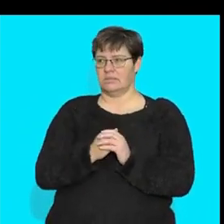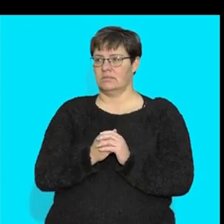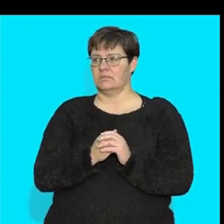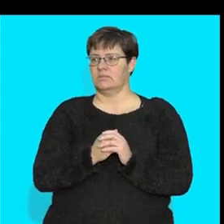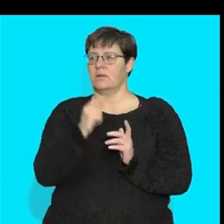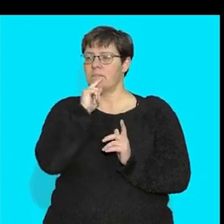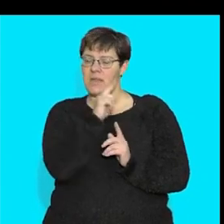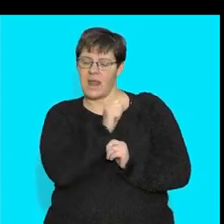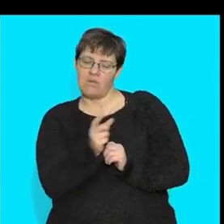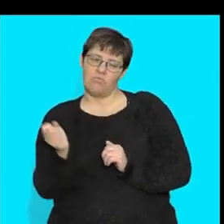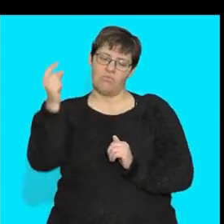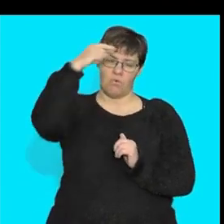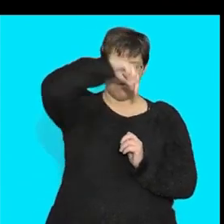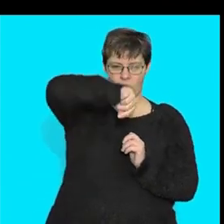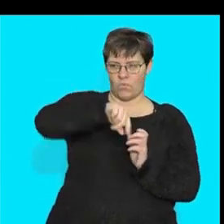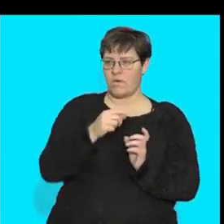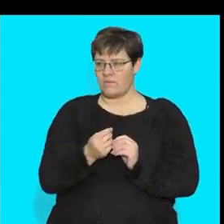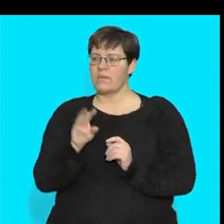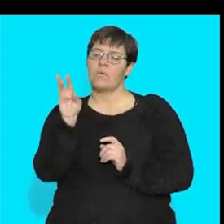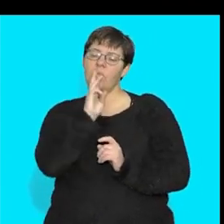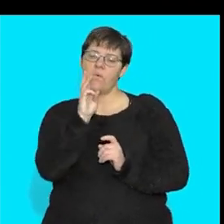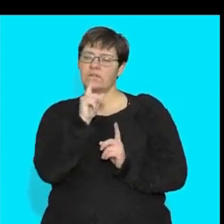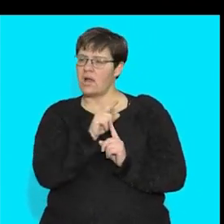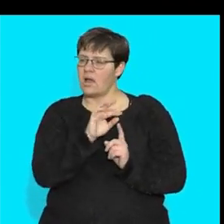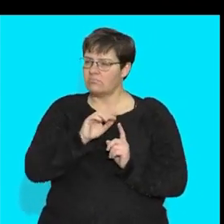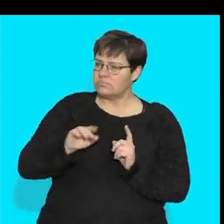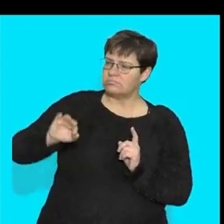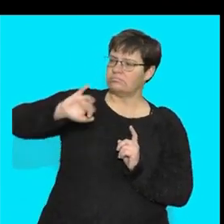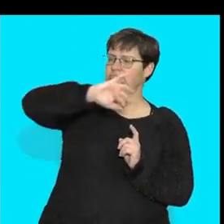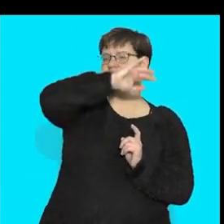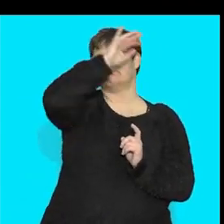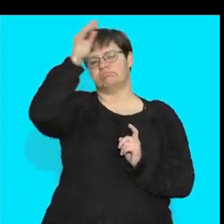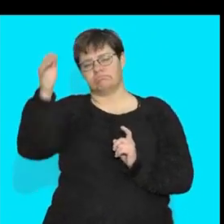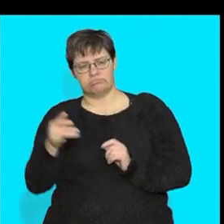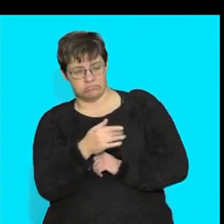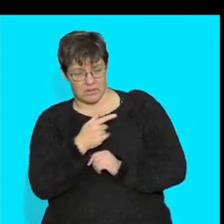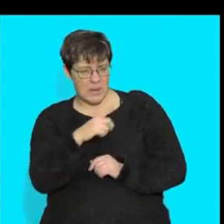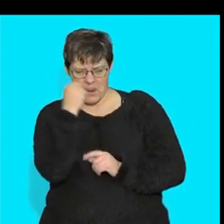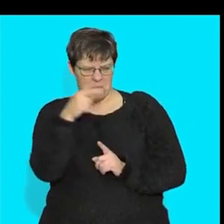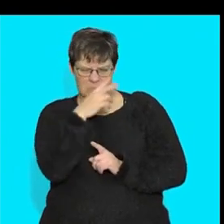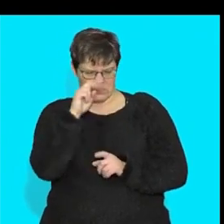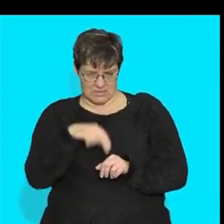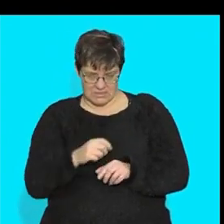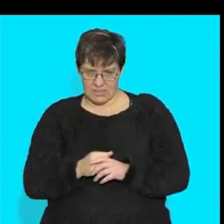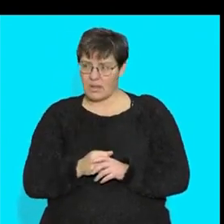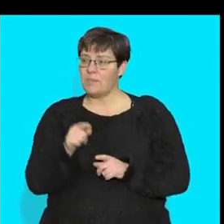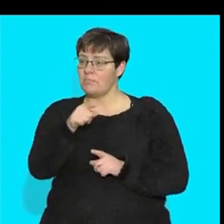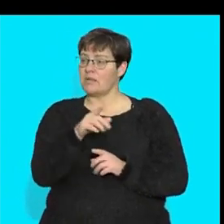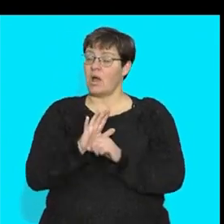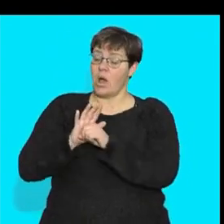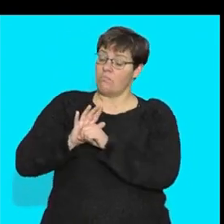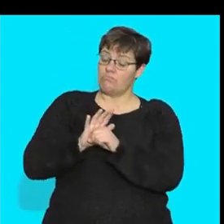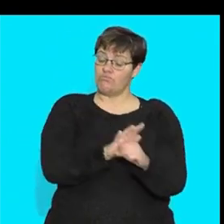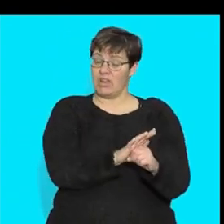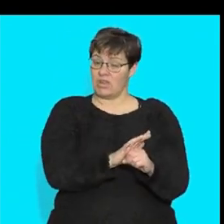this arrows are all about. So this is liquid, that's liquid, all of it's liquid. You don't need to know the liquid's names. But the moment that